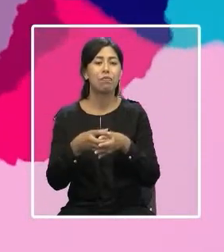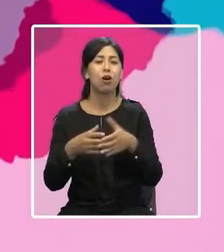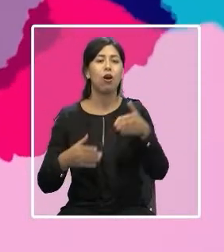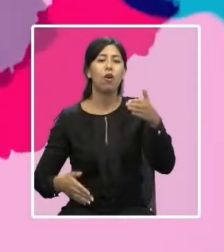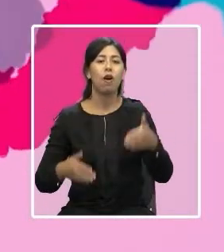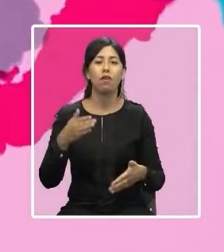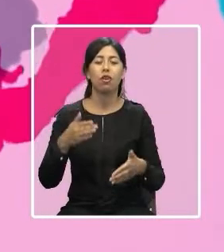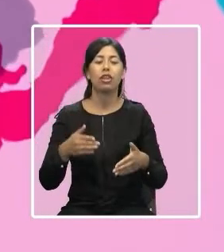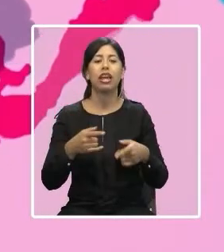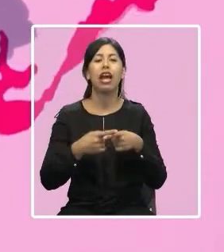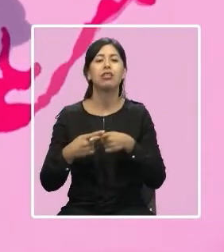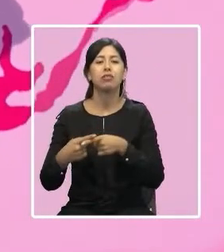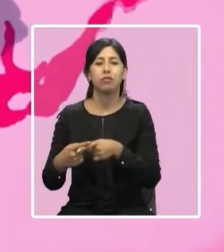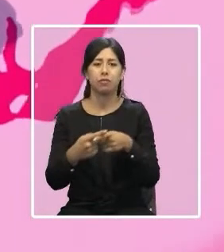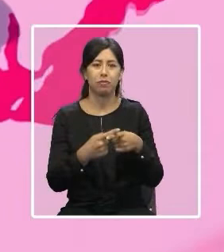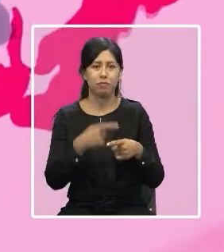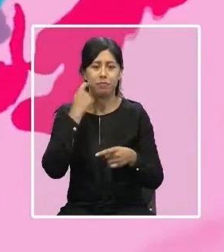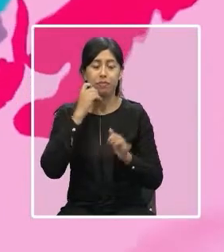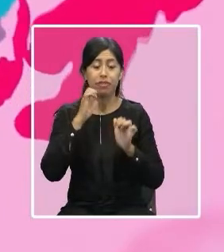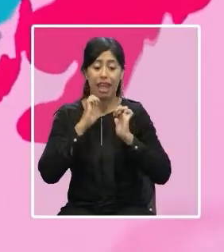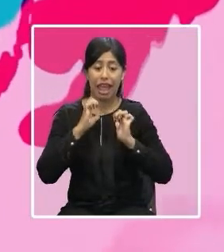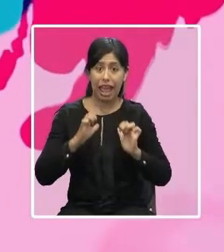CNS. So